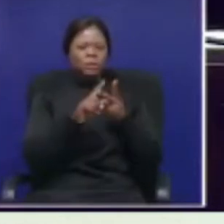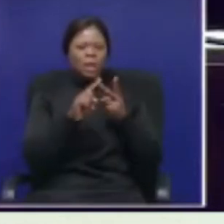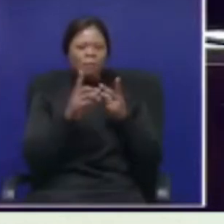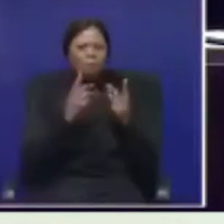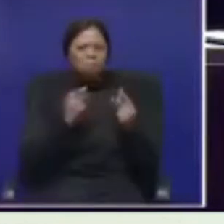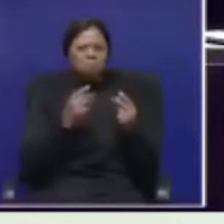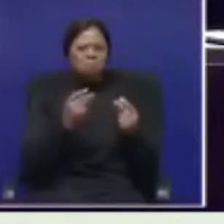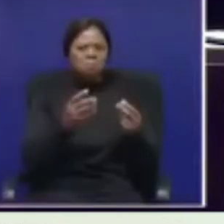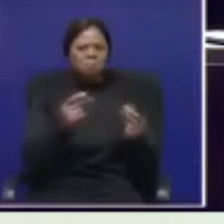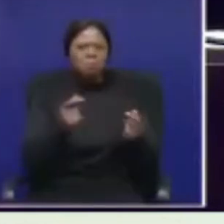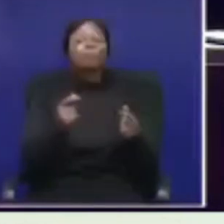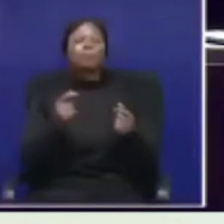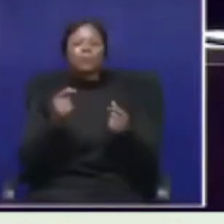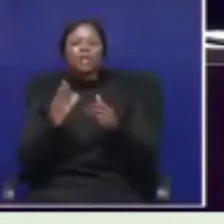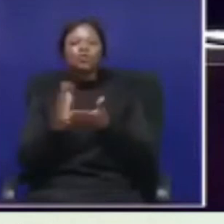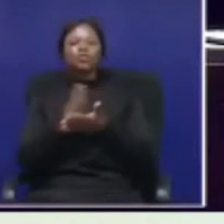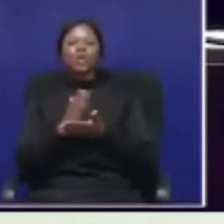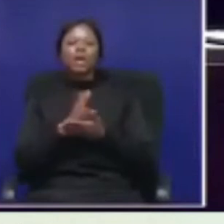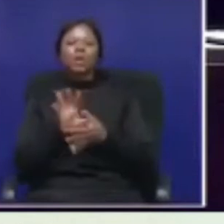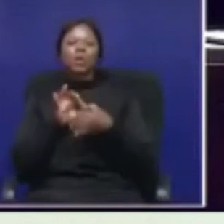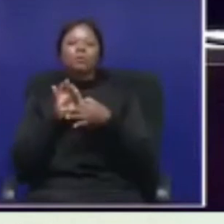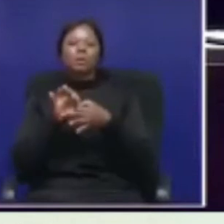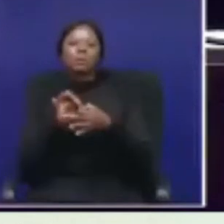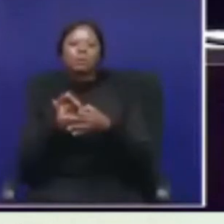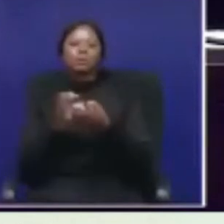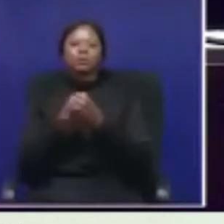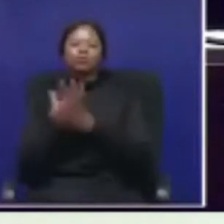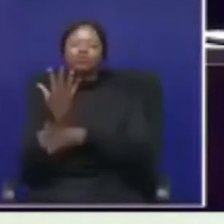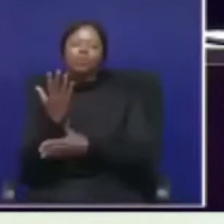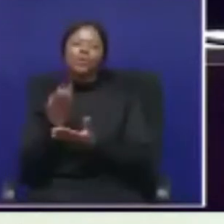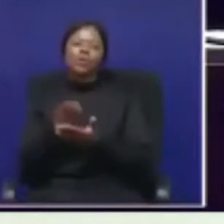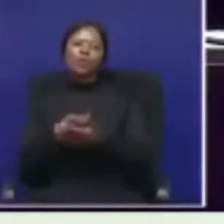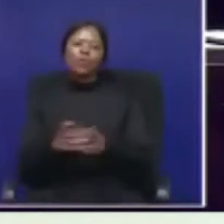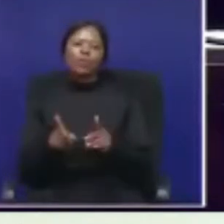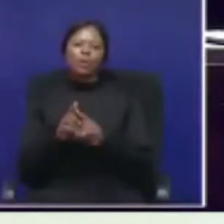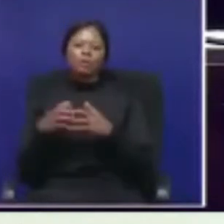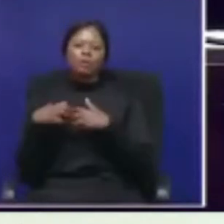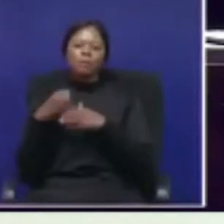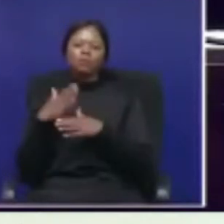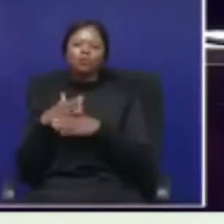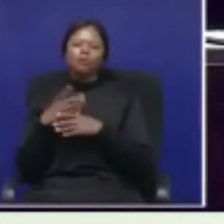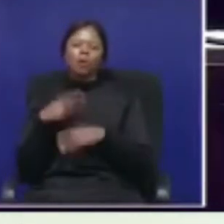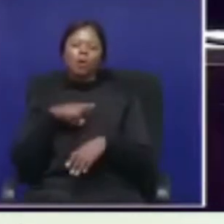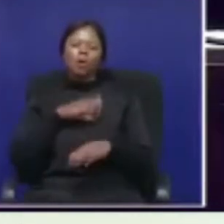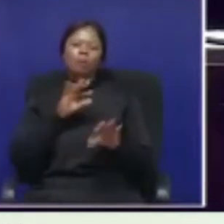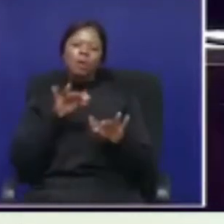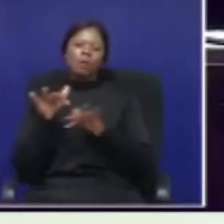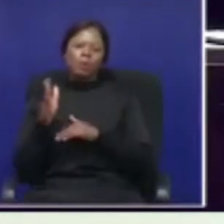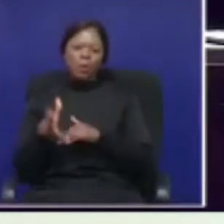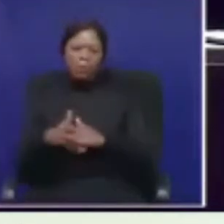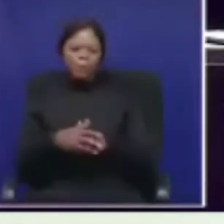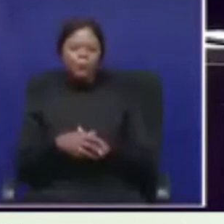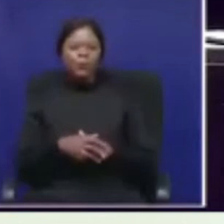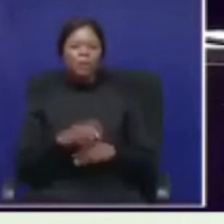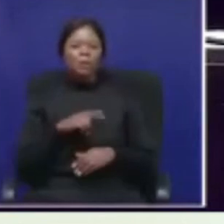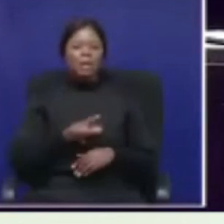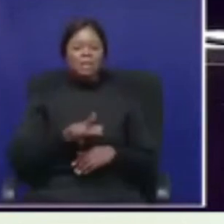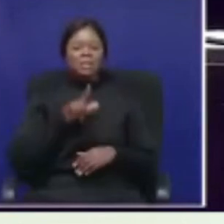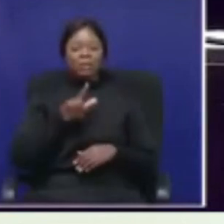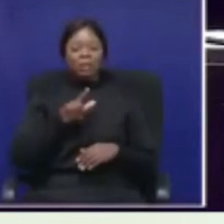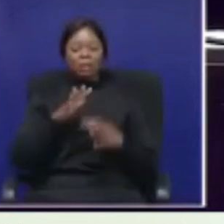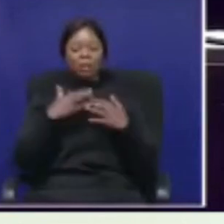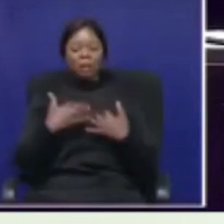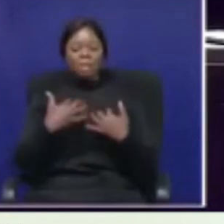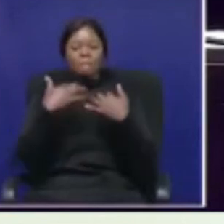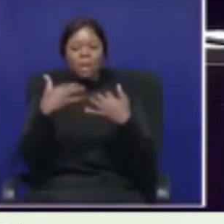urgency, purpose, and a shared commitment to grow the economy and to create jobs for our people. In this 7th Parliament, we must become